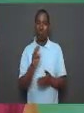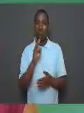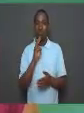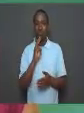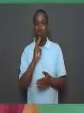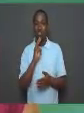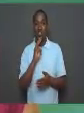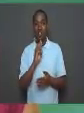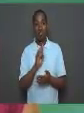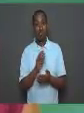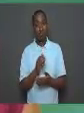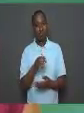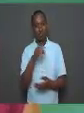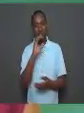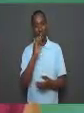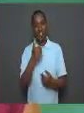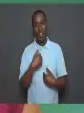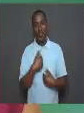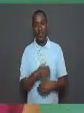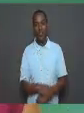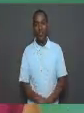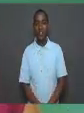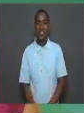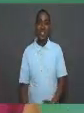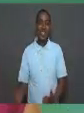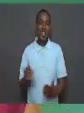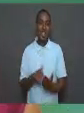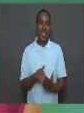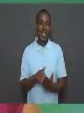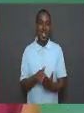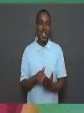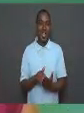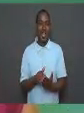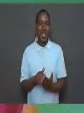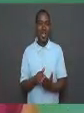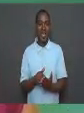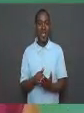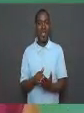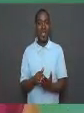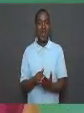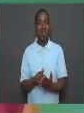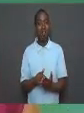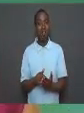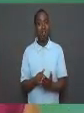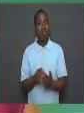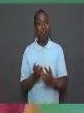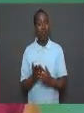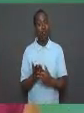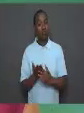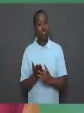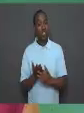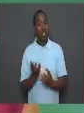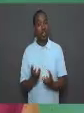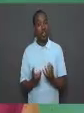to drink. Also, make sure you eat properly cooked meat,